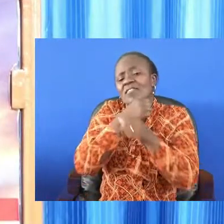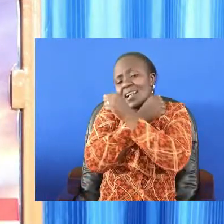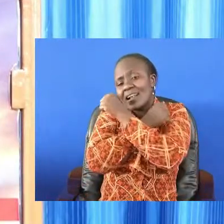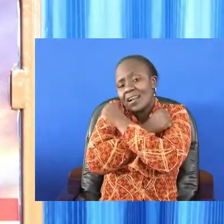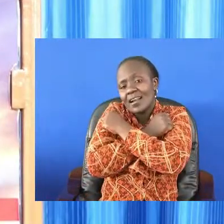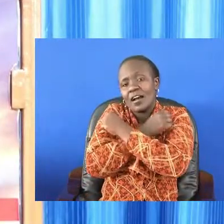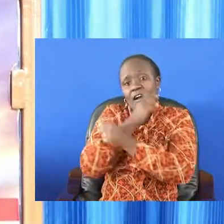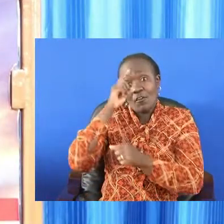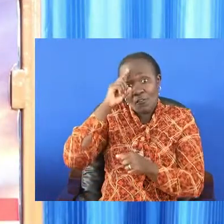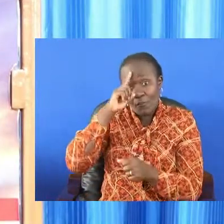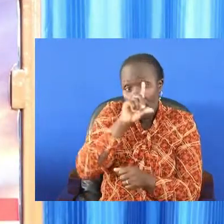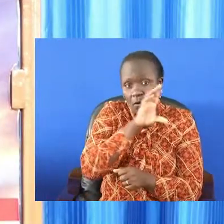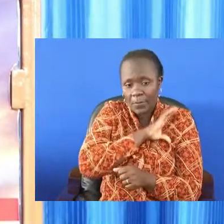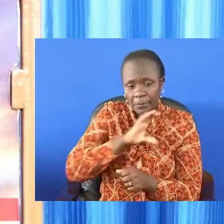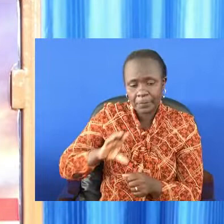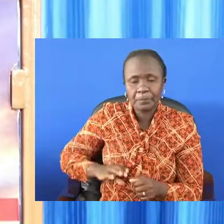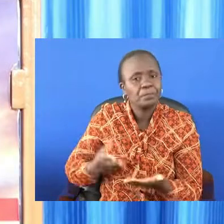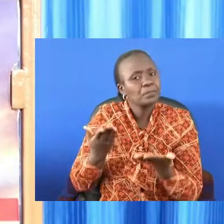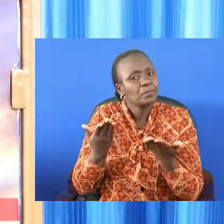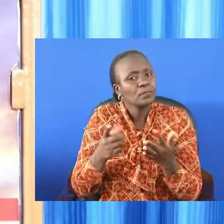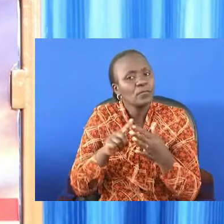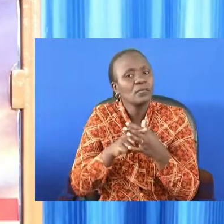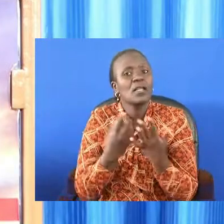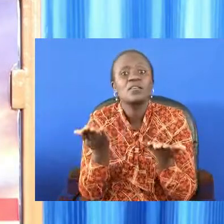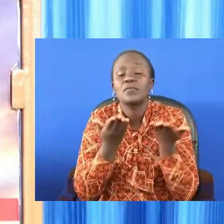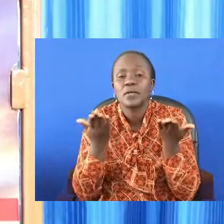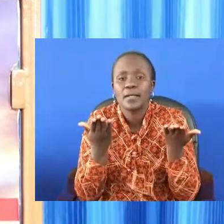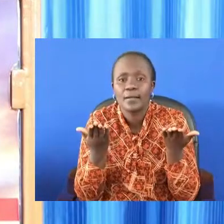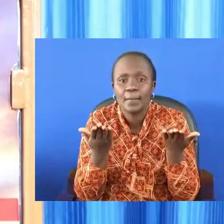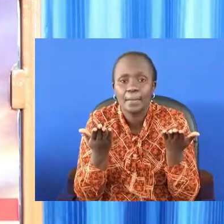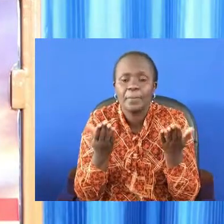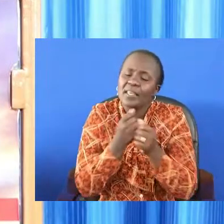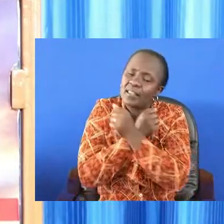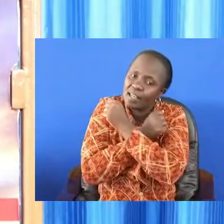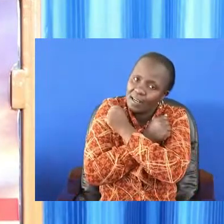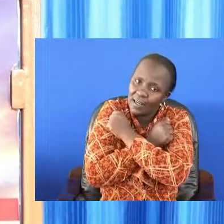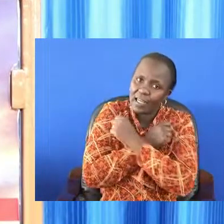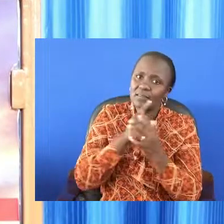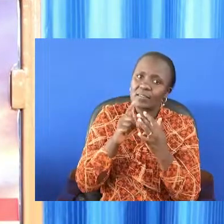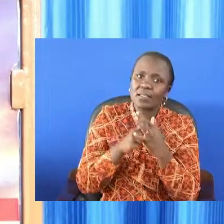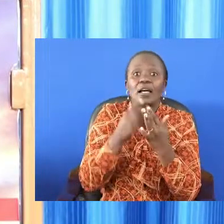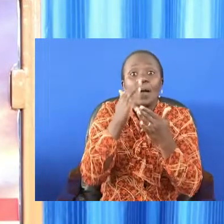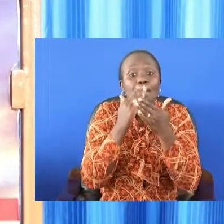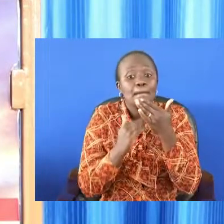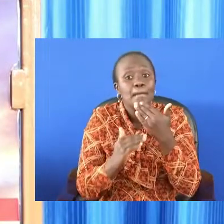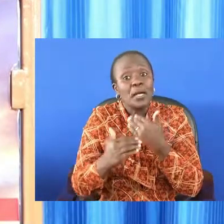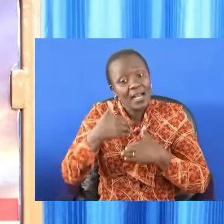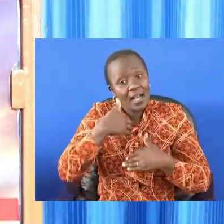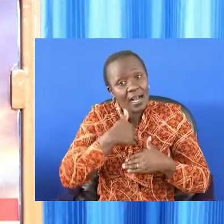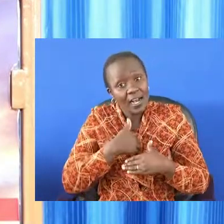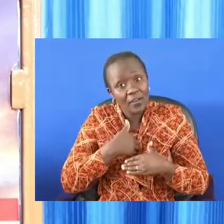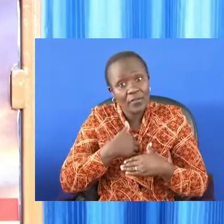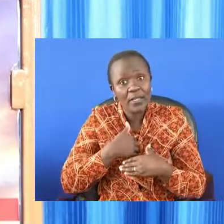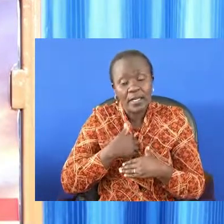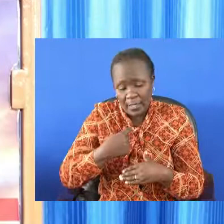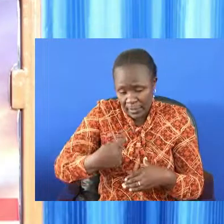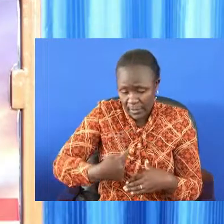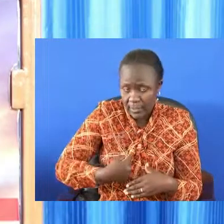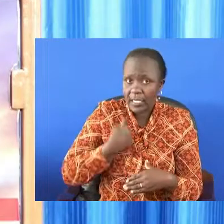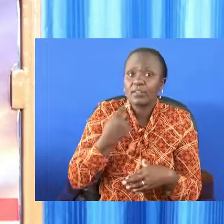for Christ. And where does this passion begin? This passion begins by having a